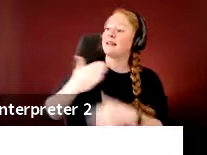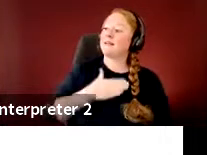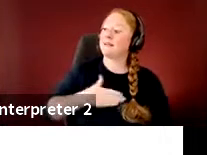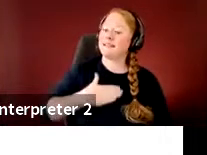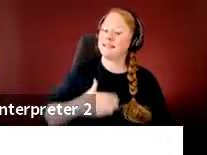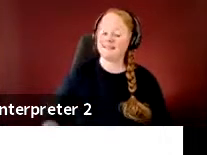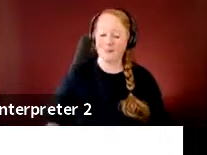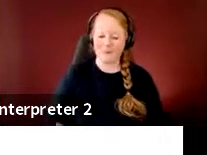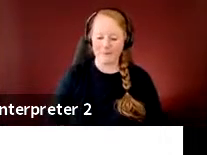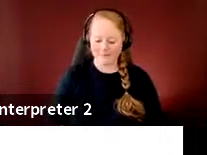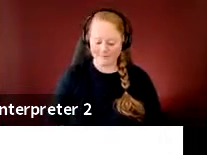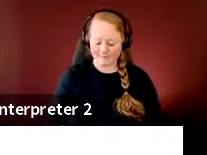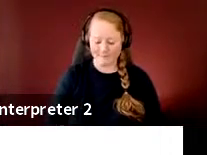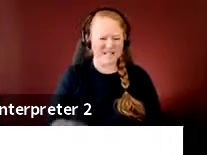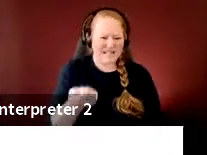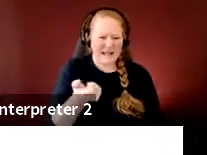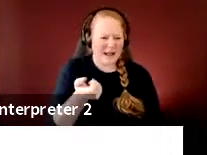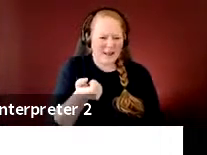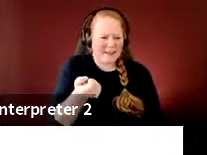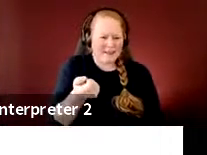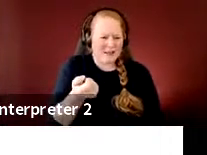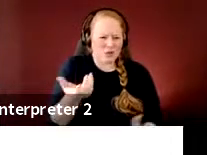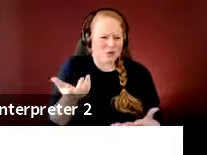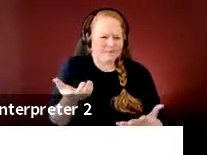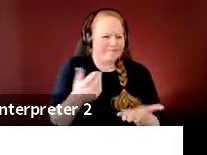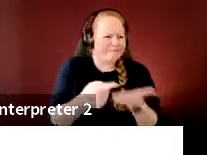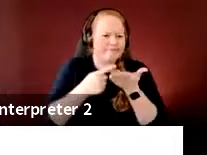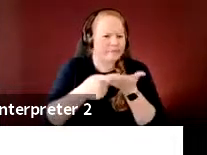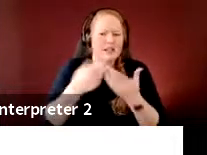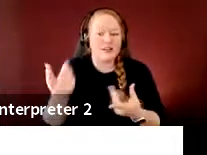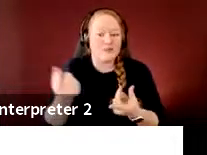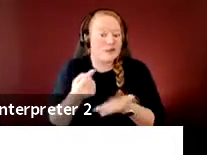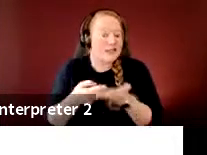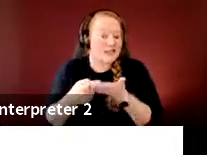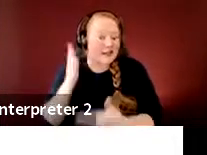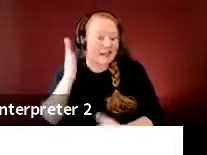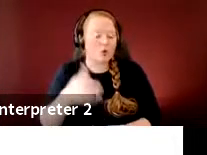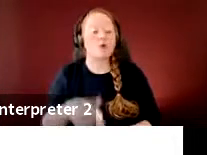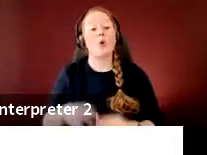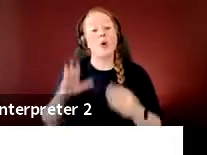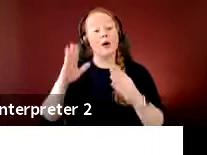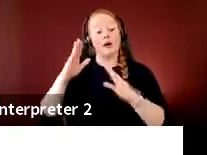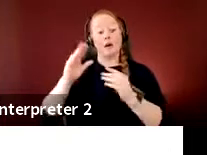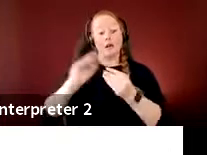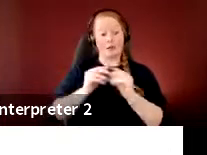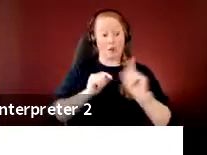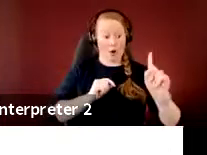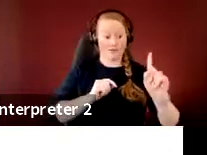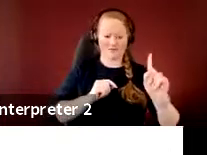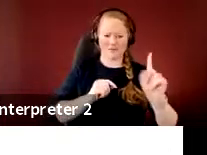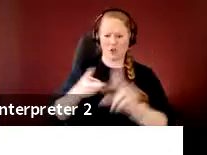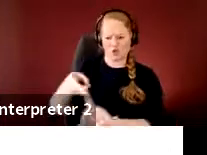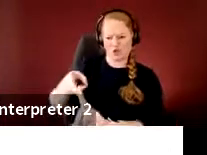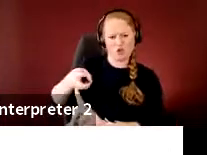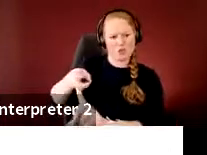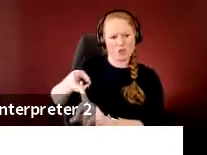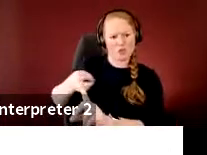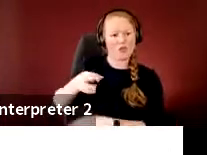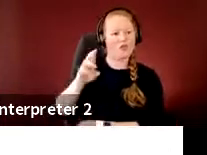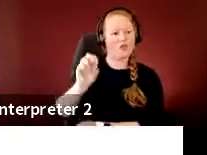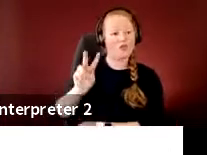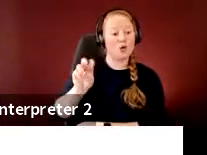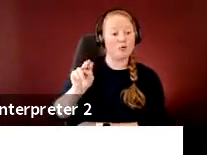So just a little overview of what we will talk about. Number one, sources of revenue, defining direct